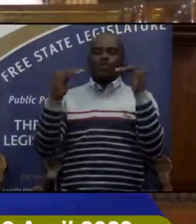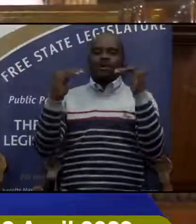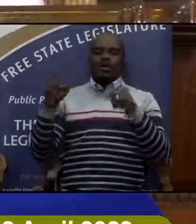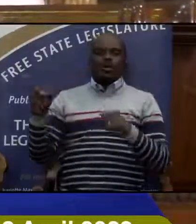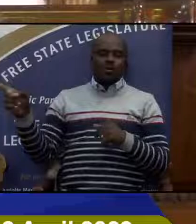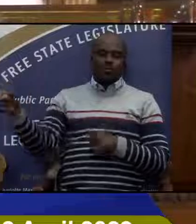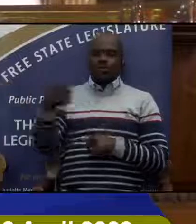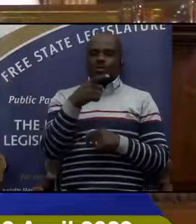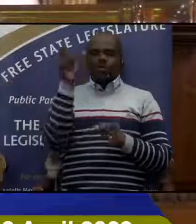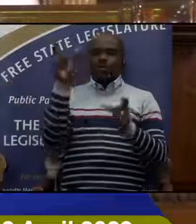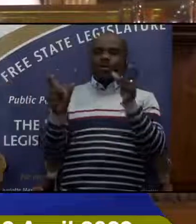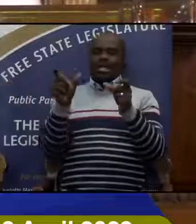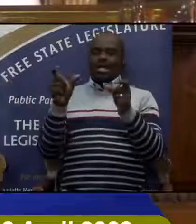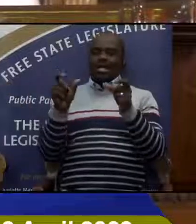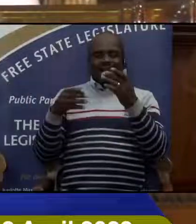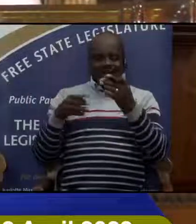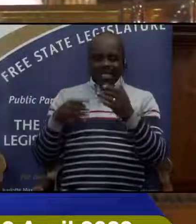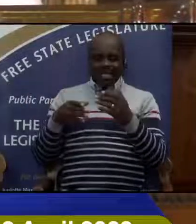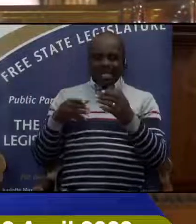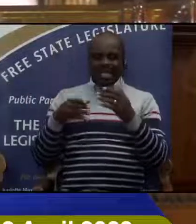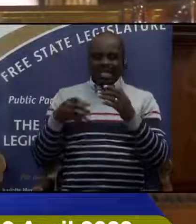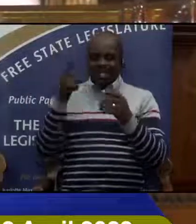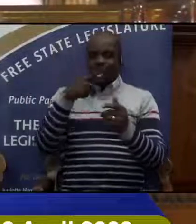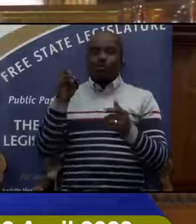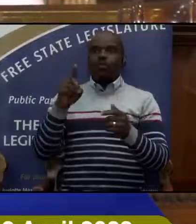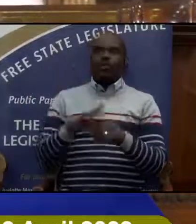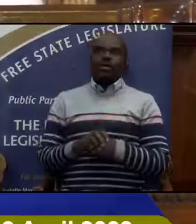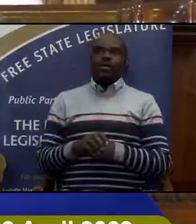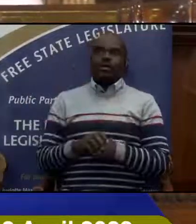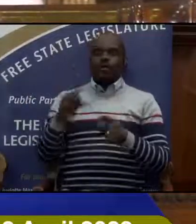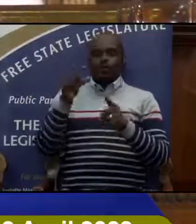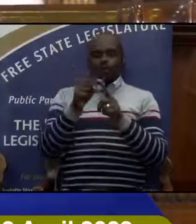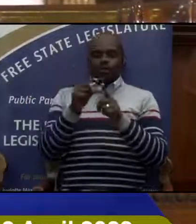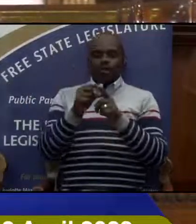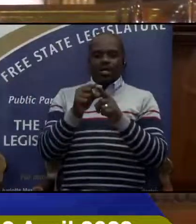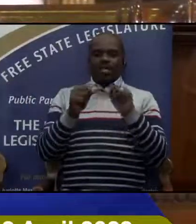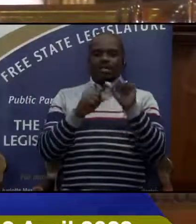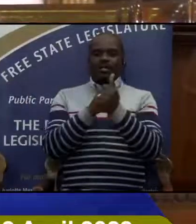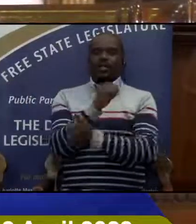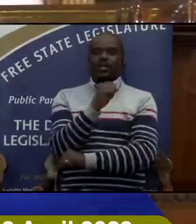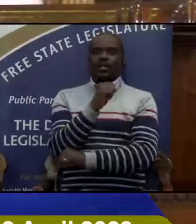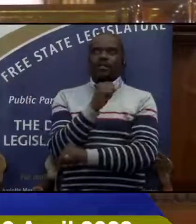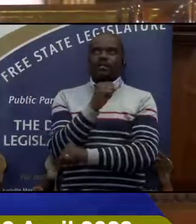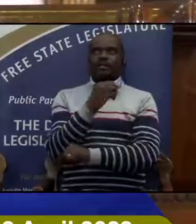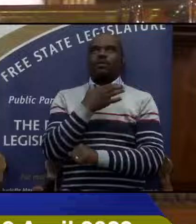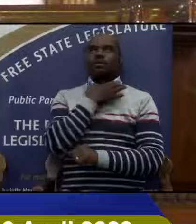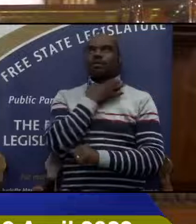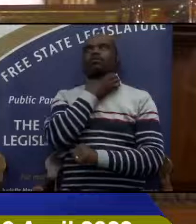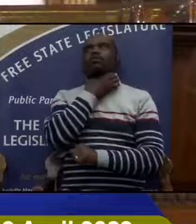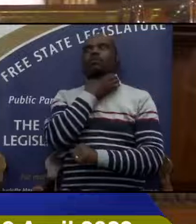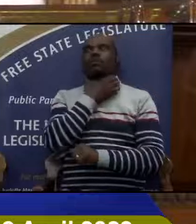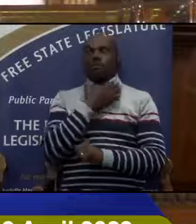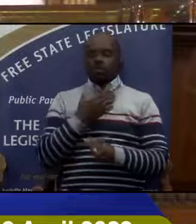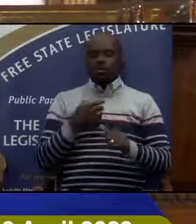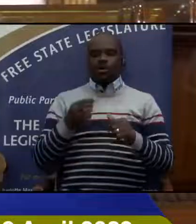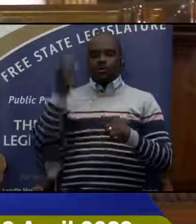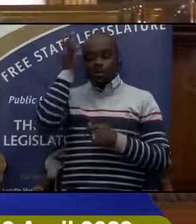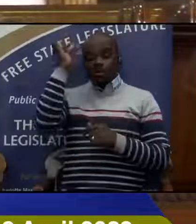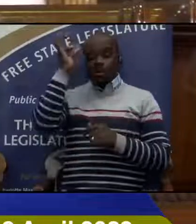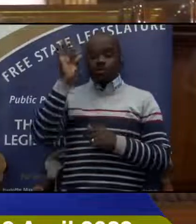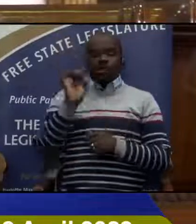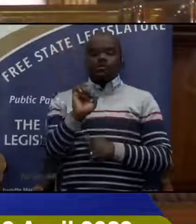His last words when he was being hanged by the apartheid regime, he said,